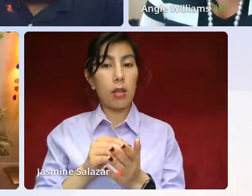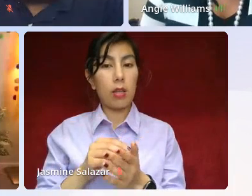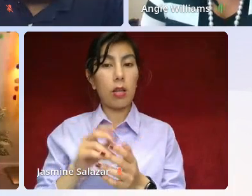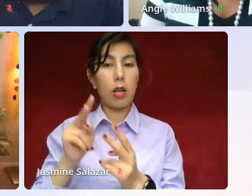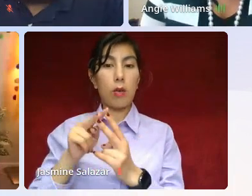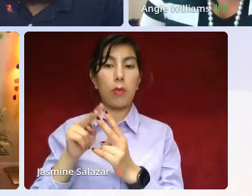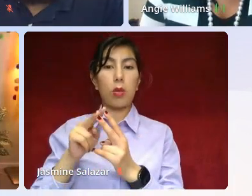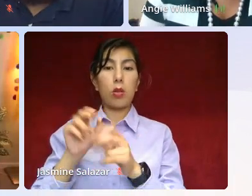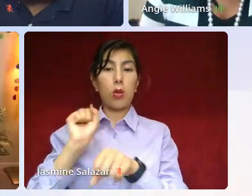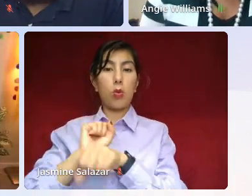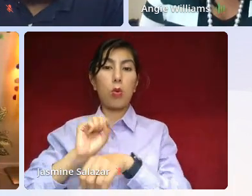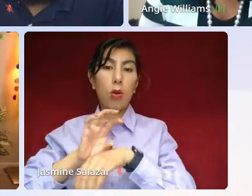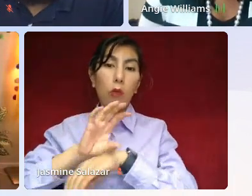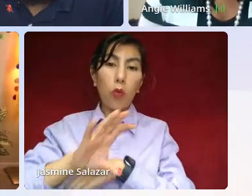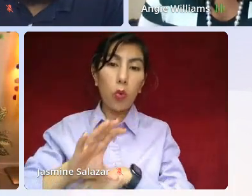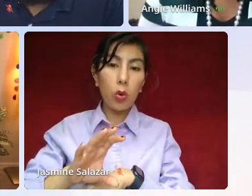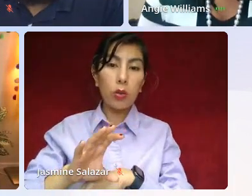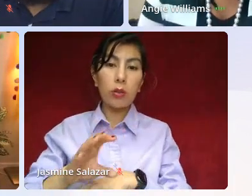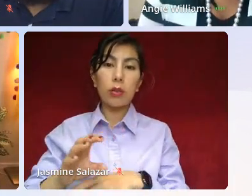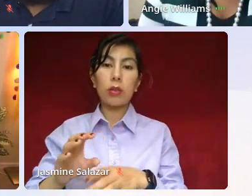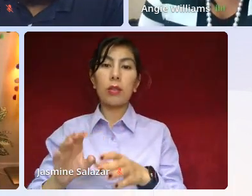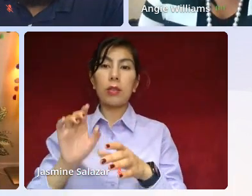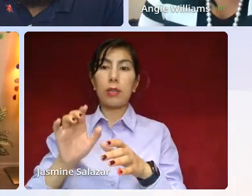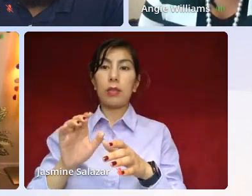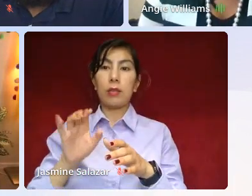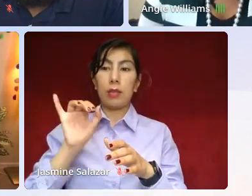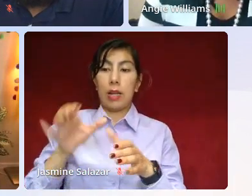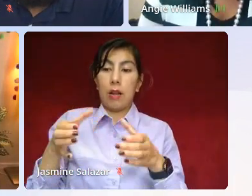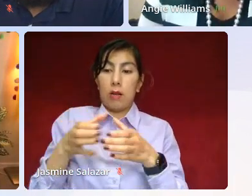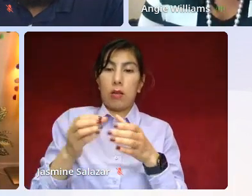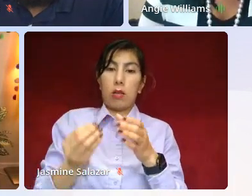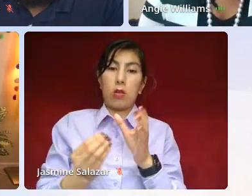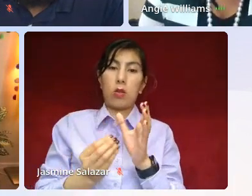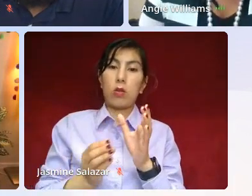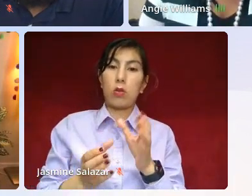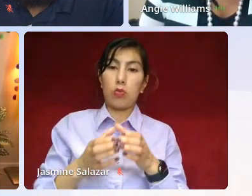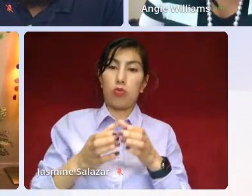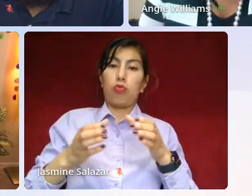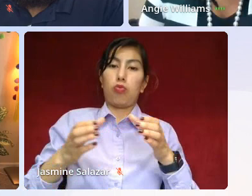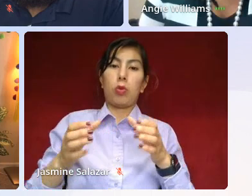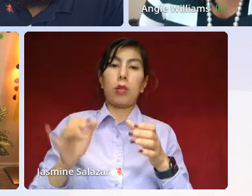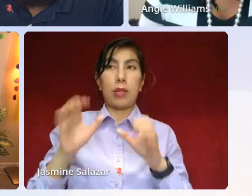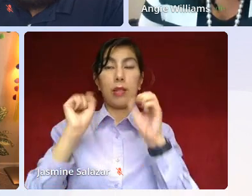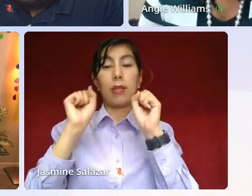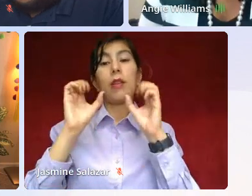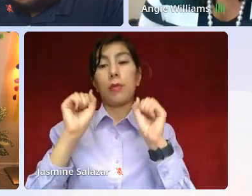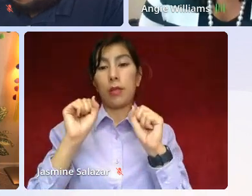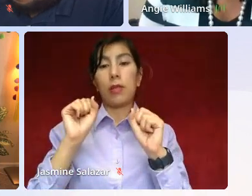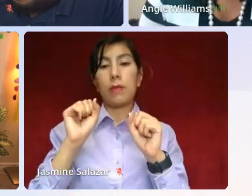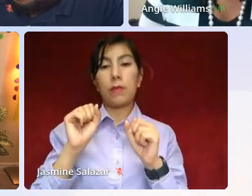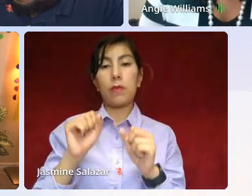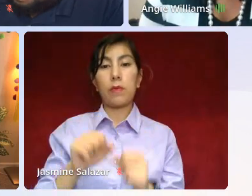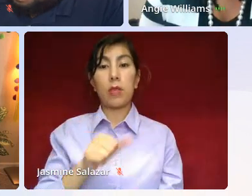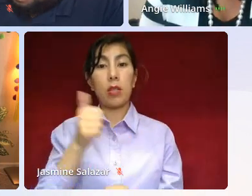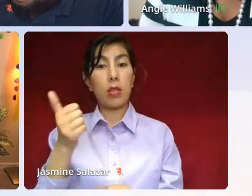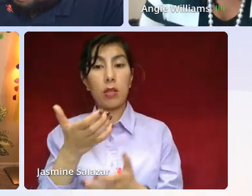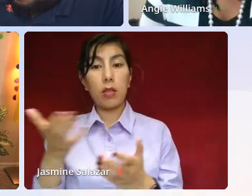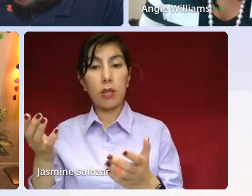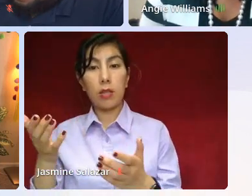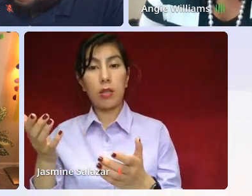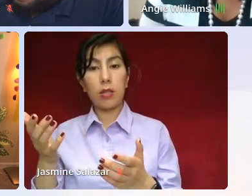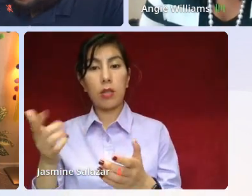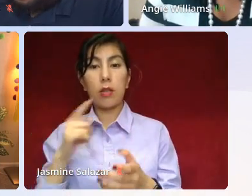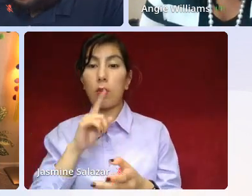workforce is again growing and it's just amazing. One other thing that we are